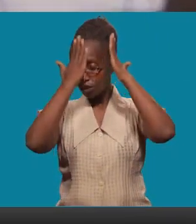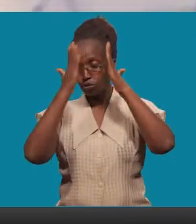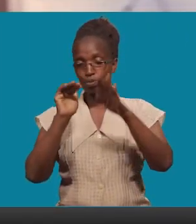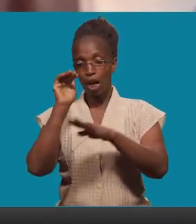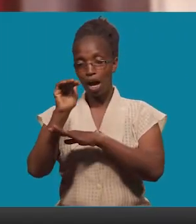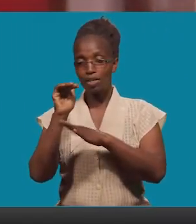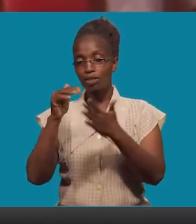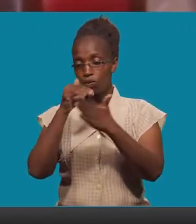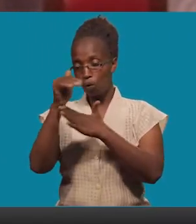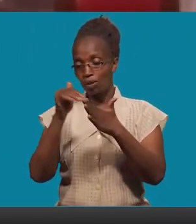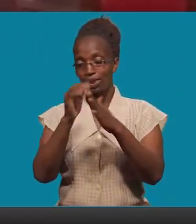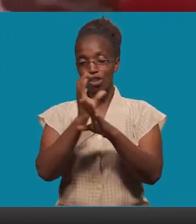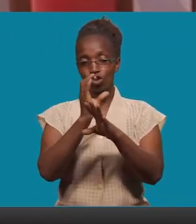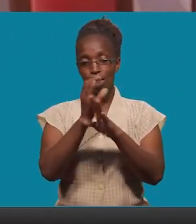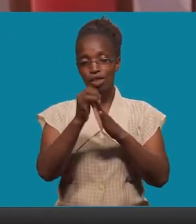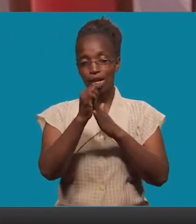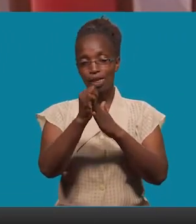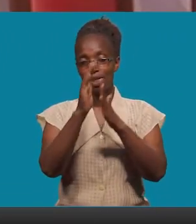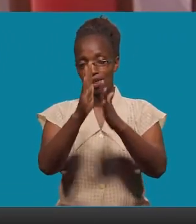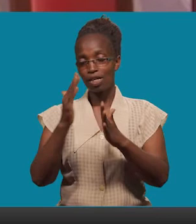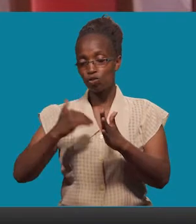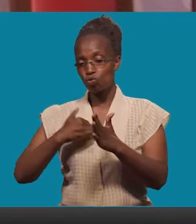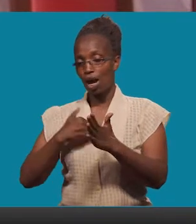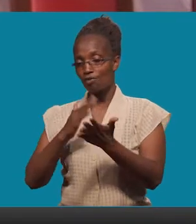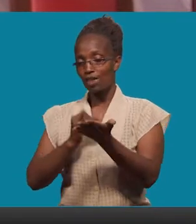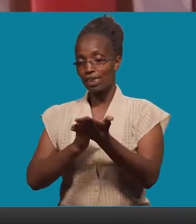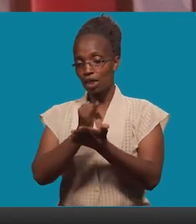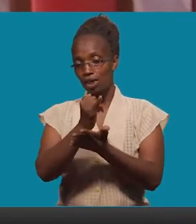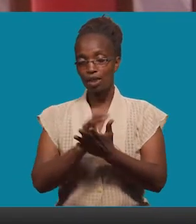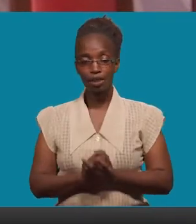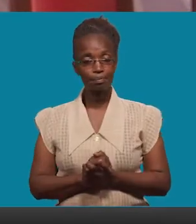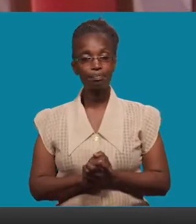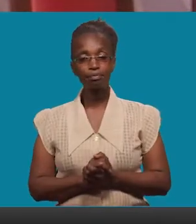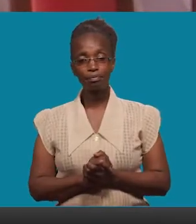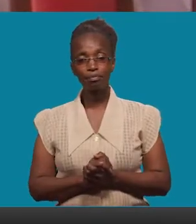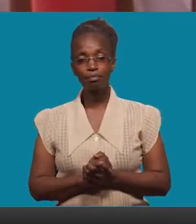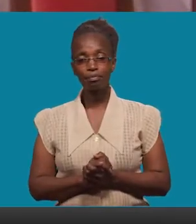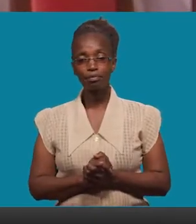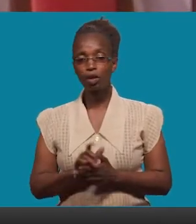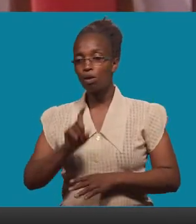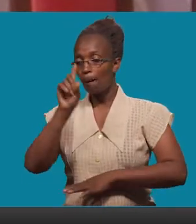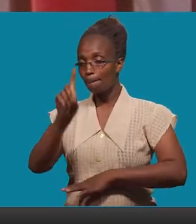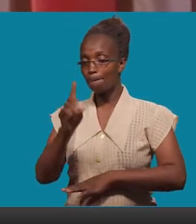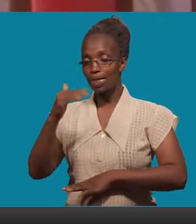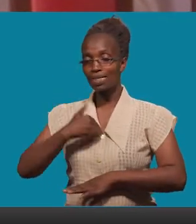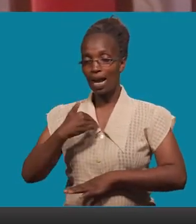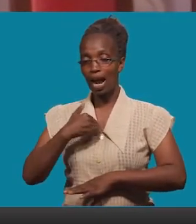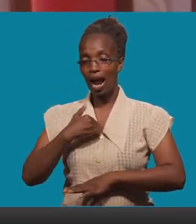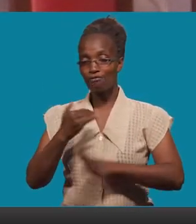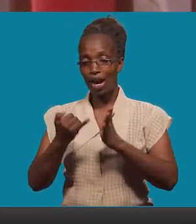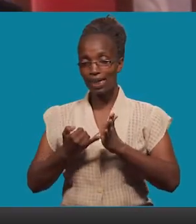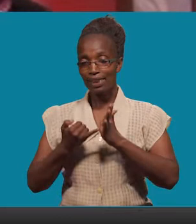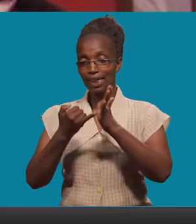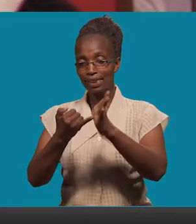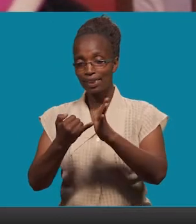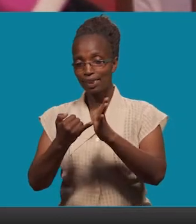kuwa viongozi waadilifu. Now we virtually draw what we call identity. What is our